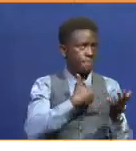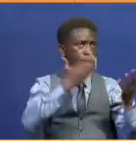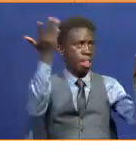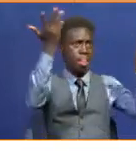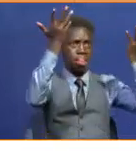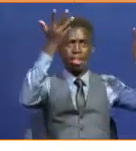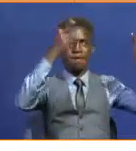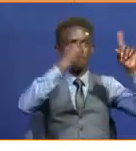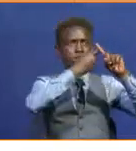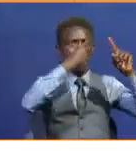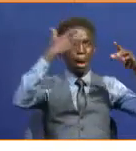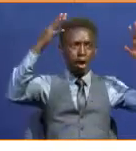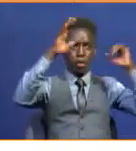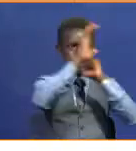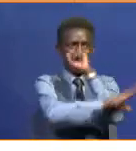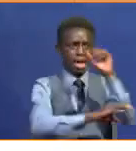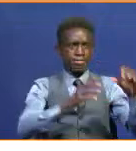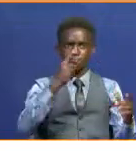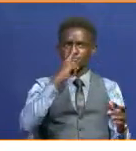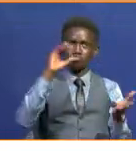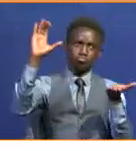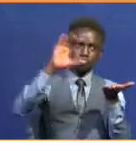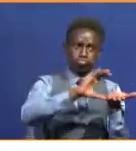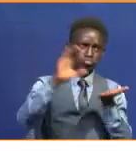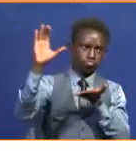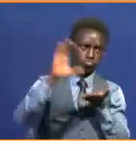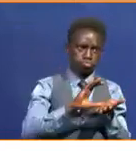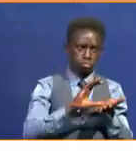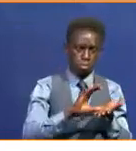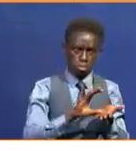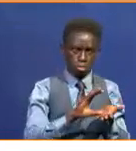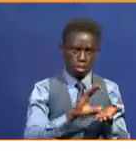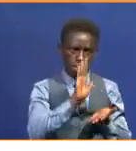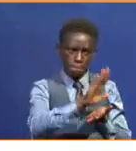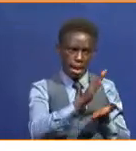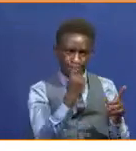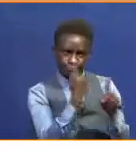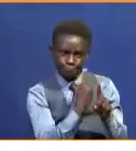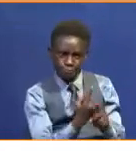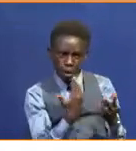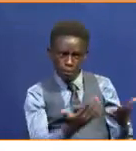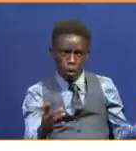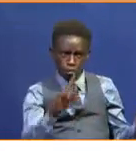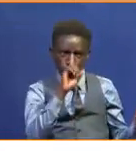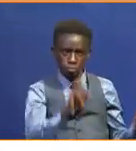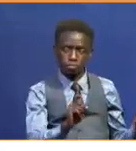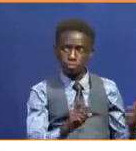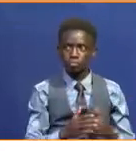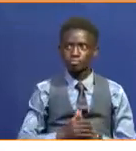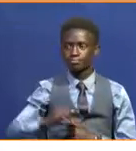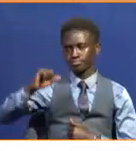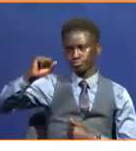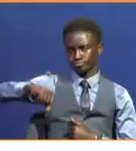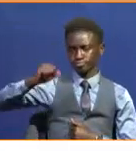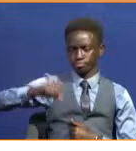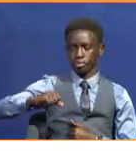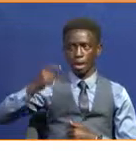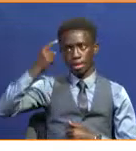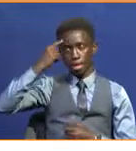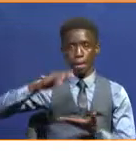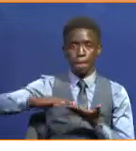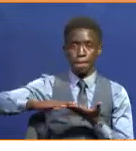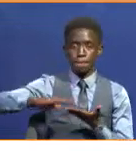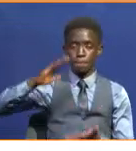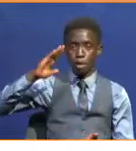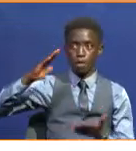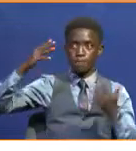your your various investment products? Yes, we do. Mm-hmm. I think for foreign investors, most of the foreign investors